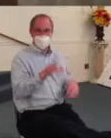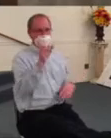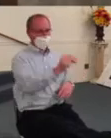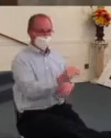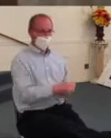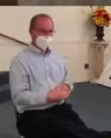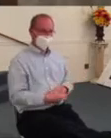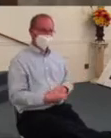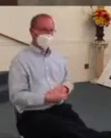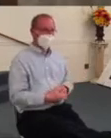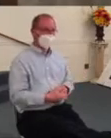Christianity cost you?